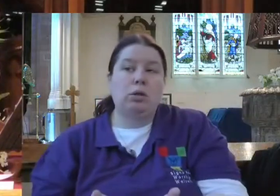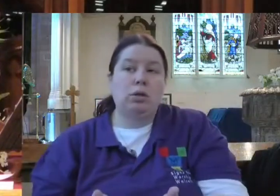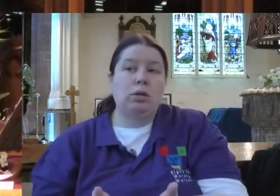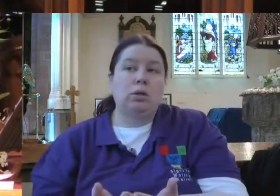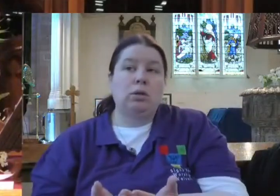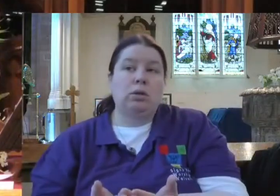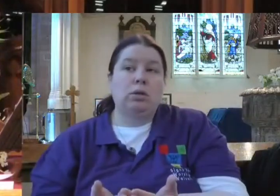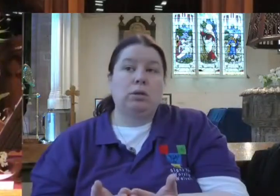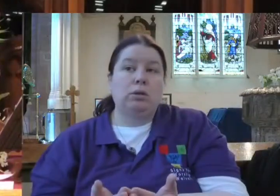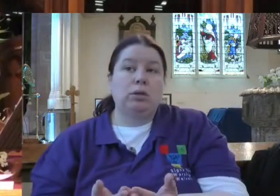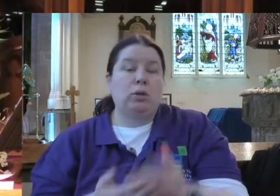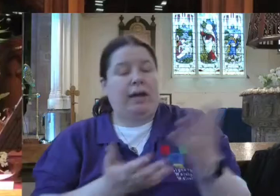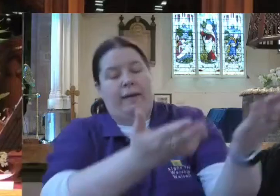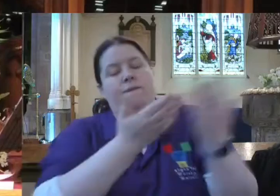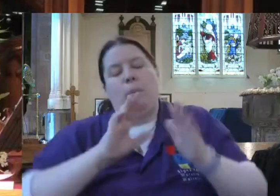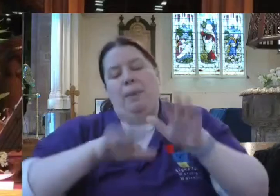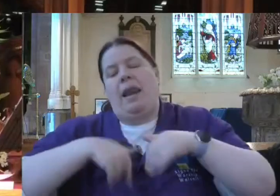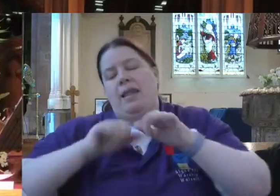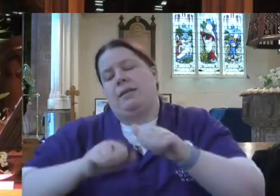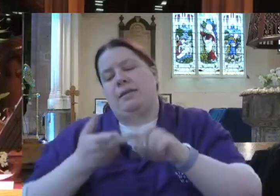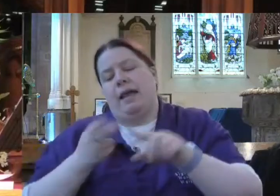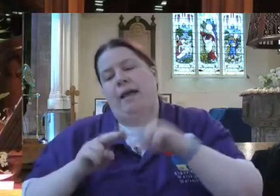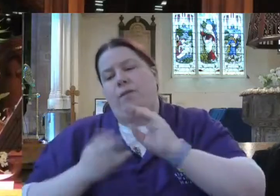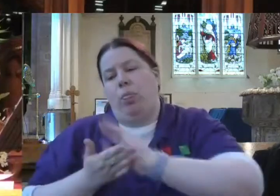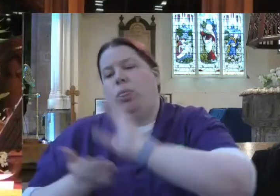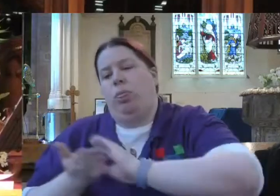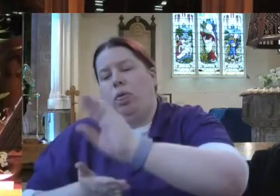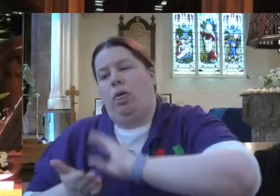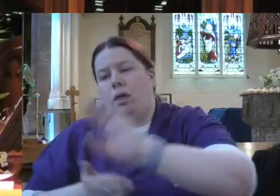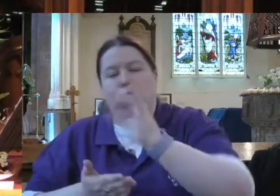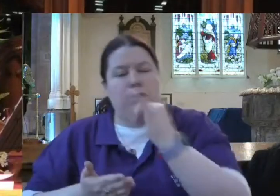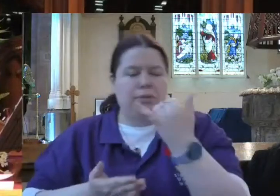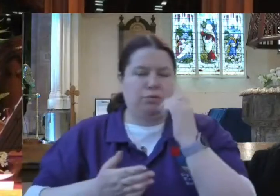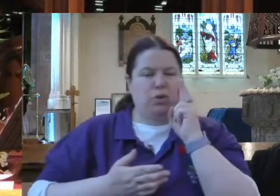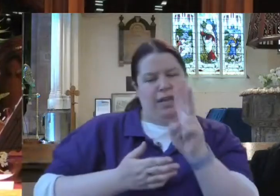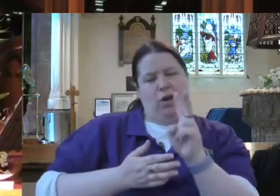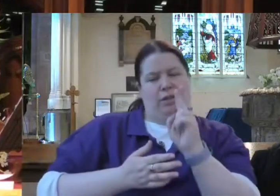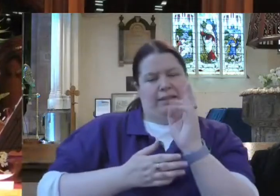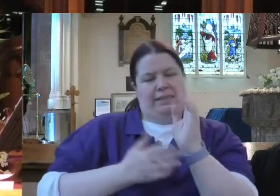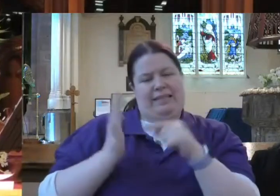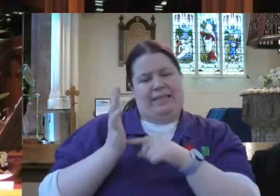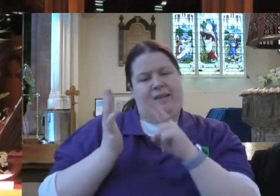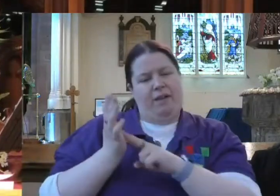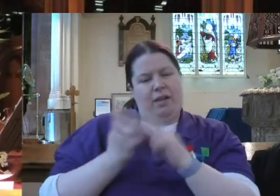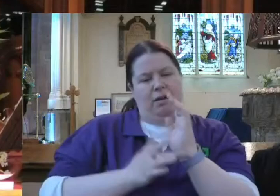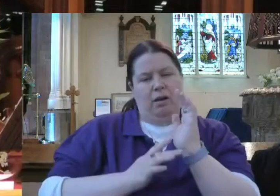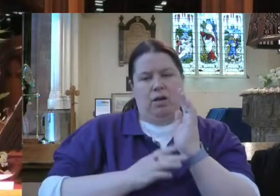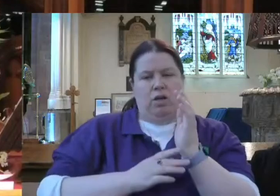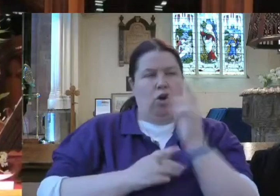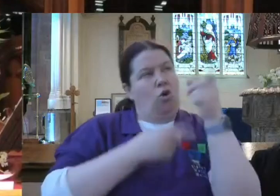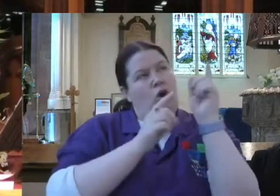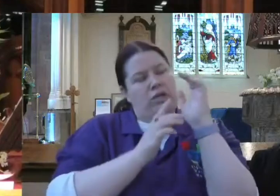reward you materially with blessings if you give. You sometimes see that on Christian TV channels or satellite TV